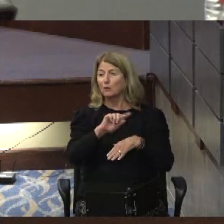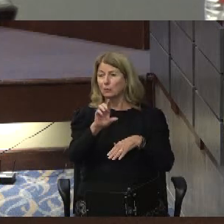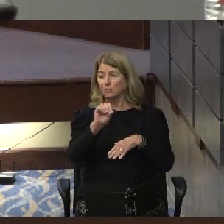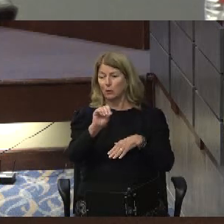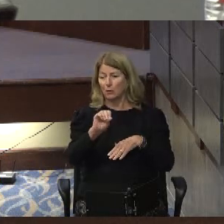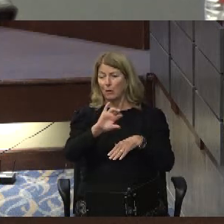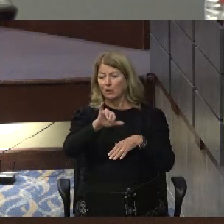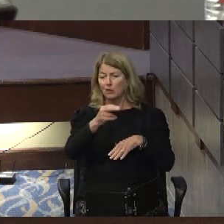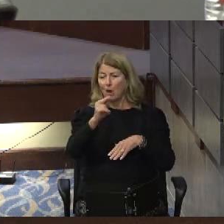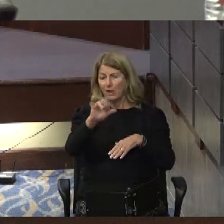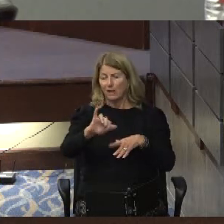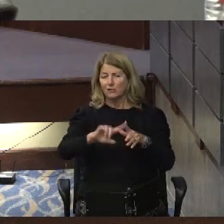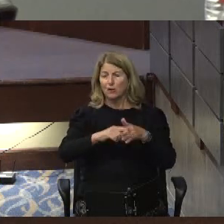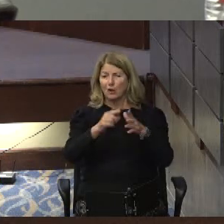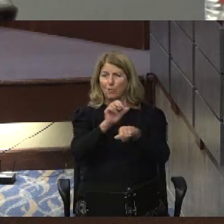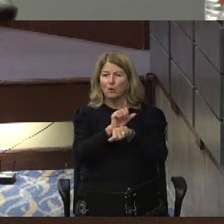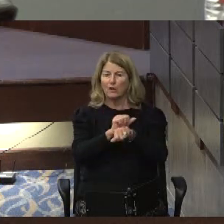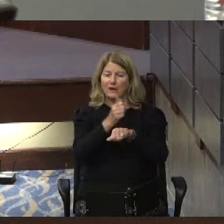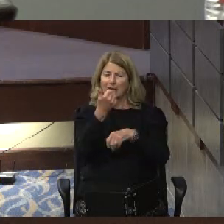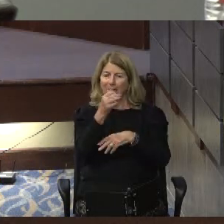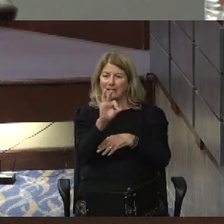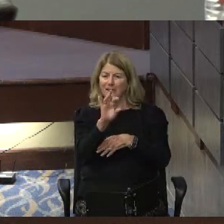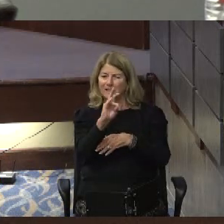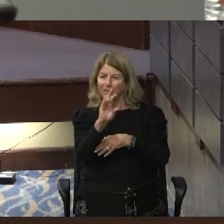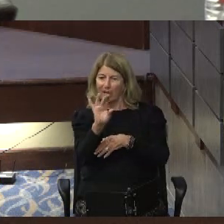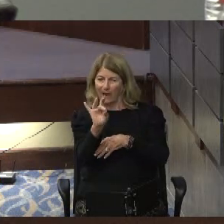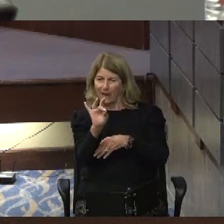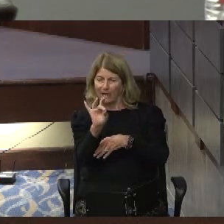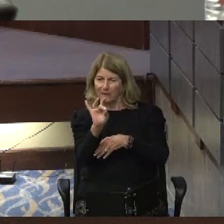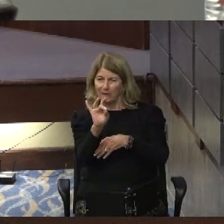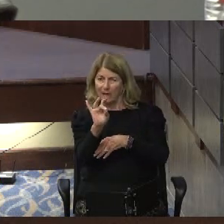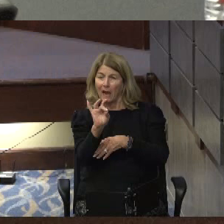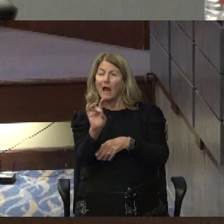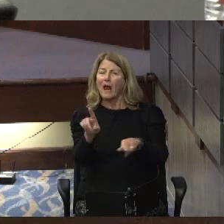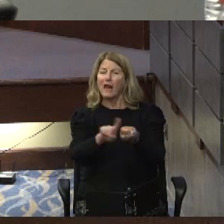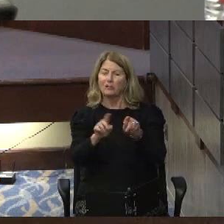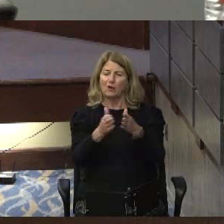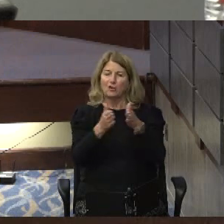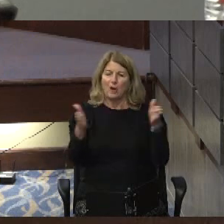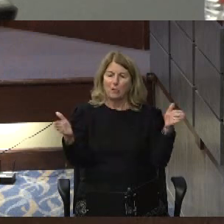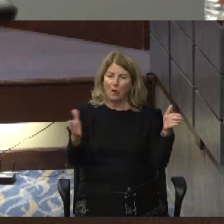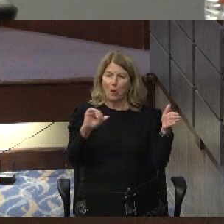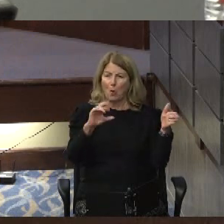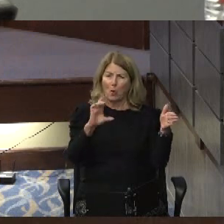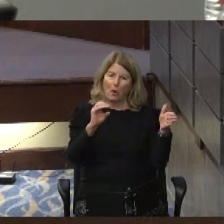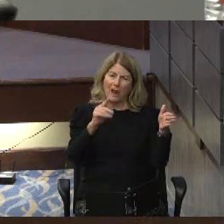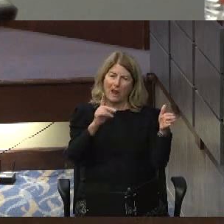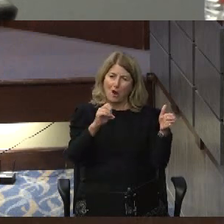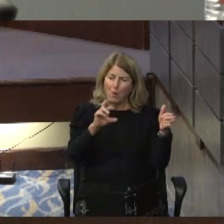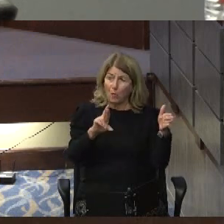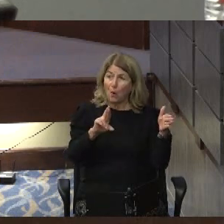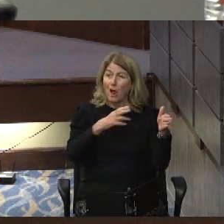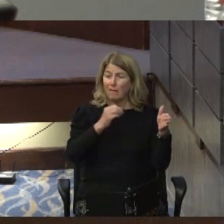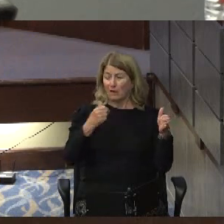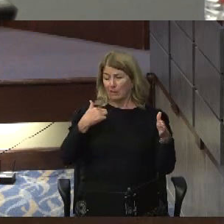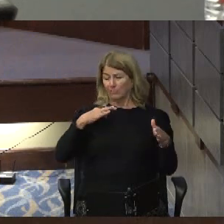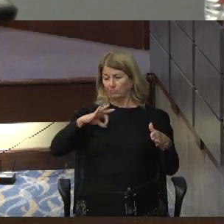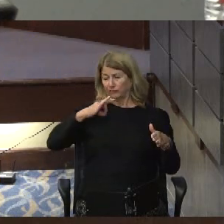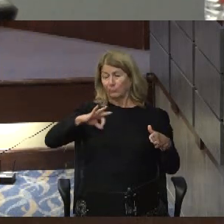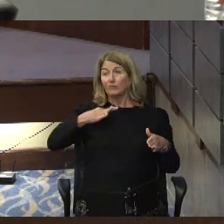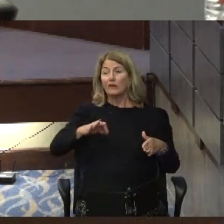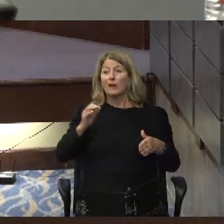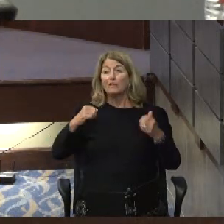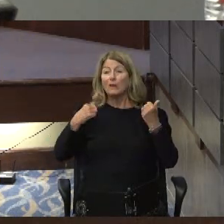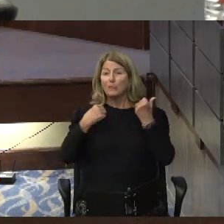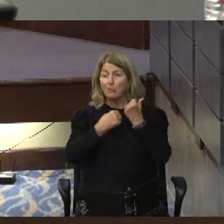for the city in 1978 as a general curator. And I've had the privilege of promoting Johnny at